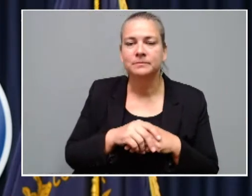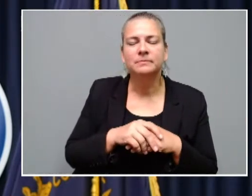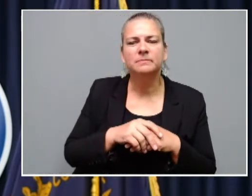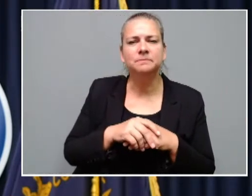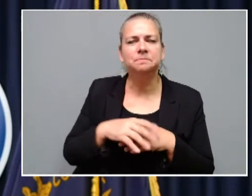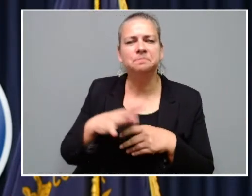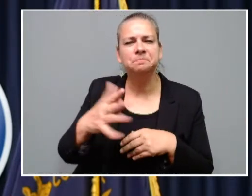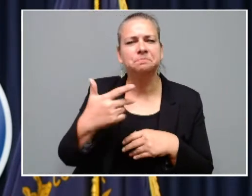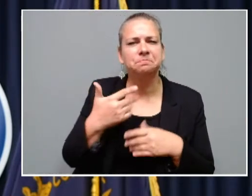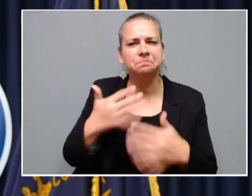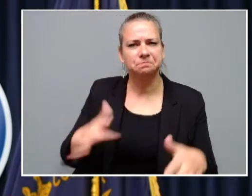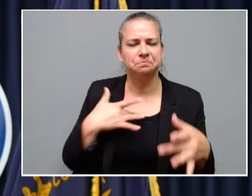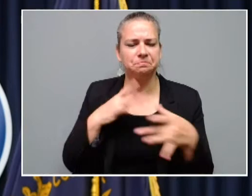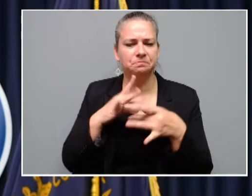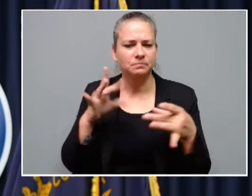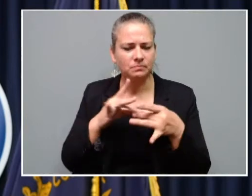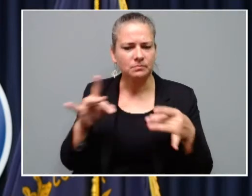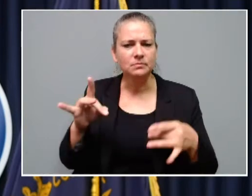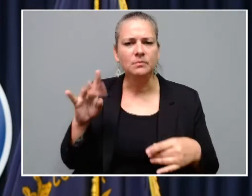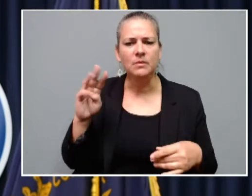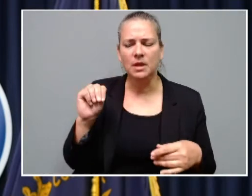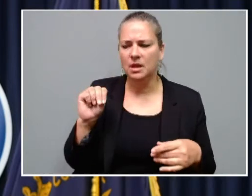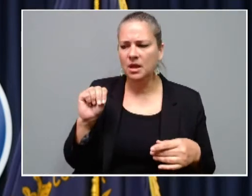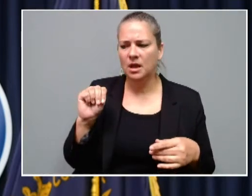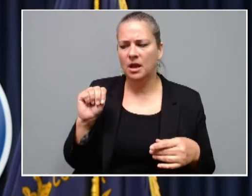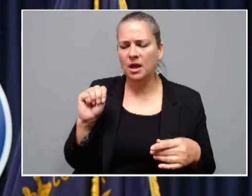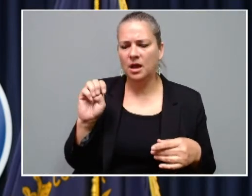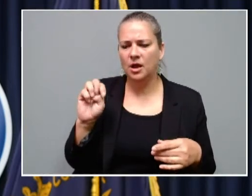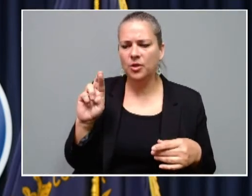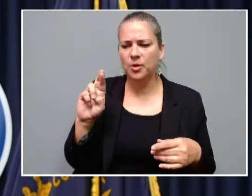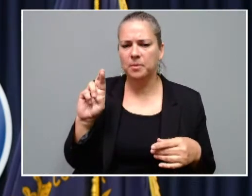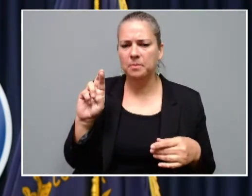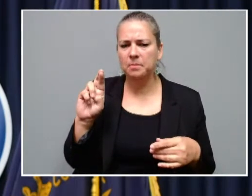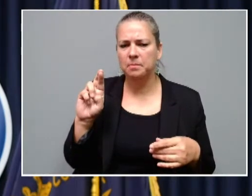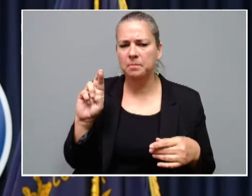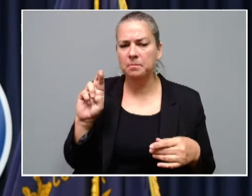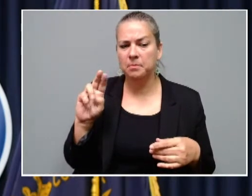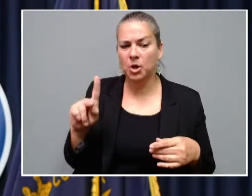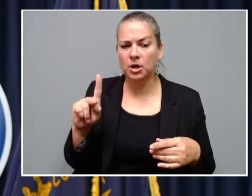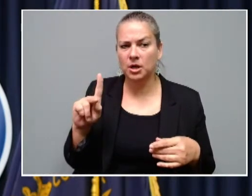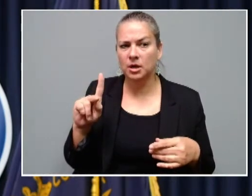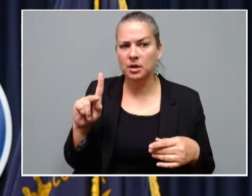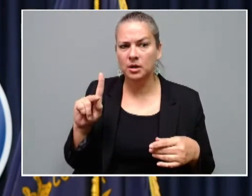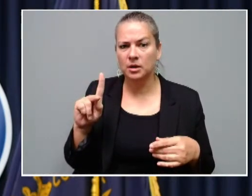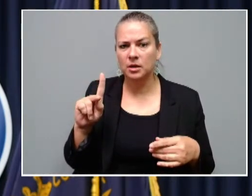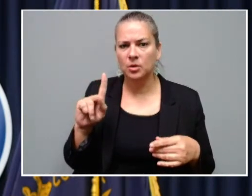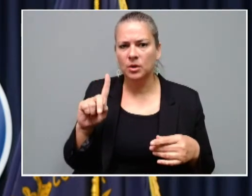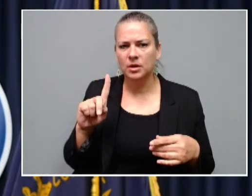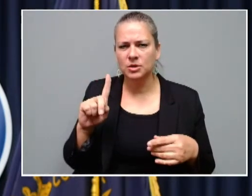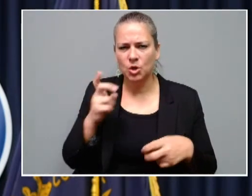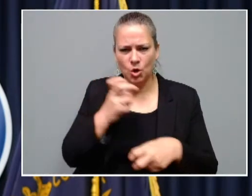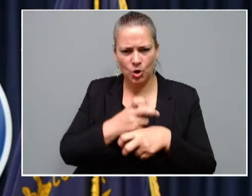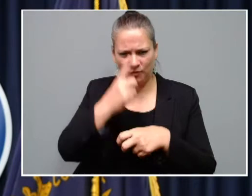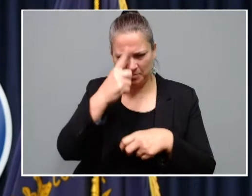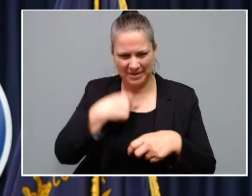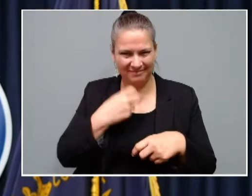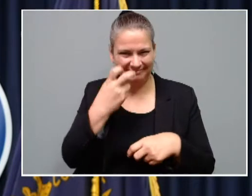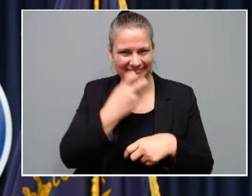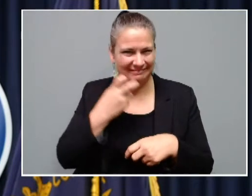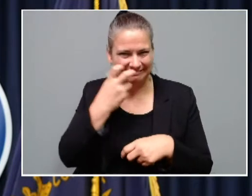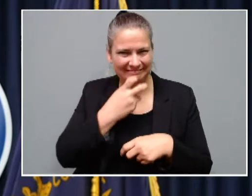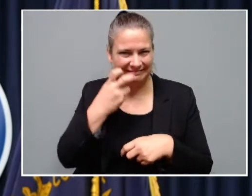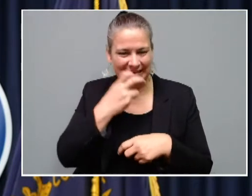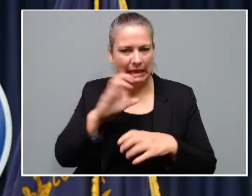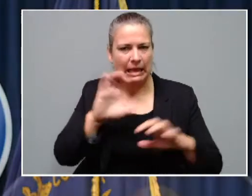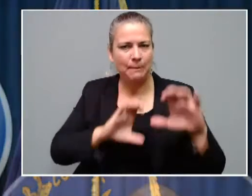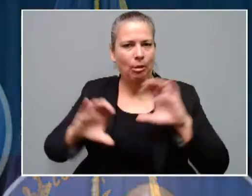about the Merck oral antiviral medication, molnupiravir. It's getting a little bit harder to pronounce some of these newer chemical names these